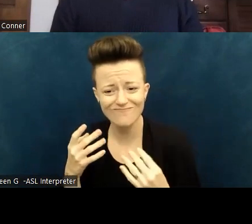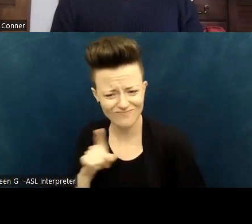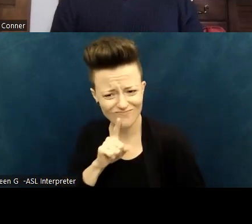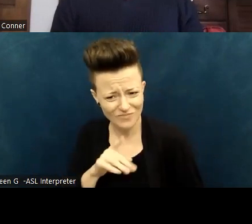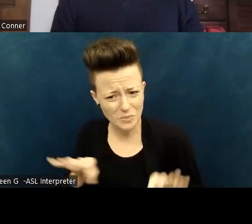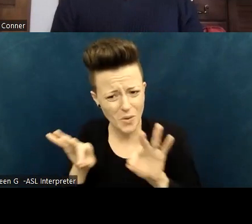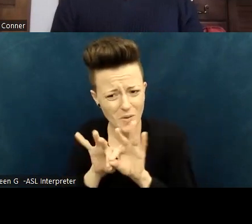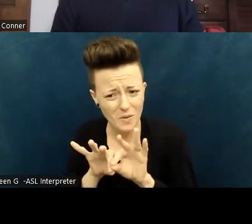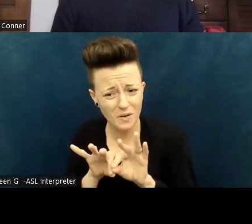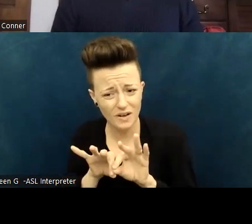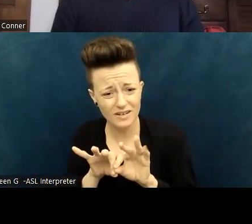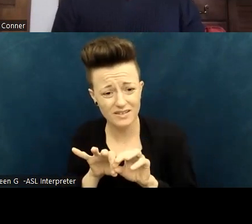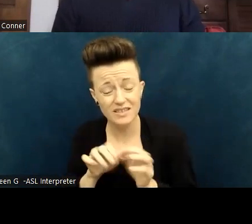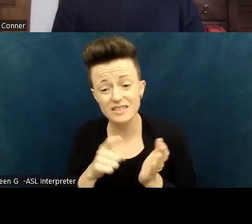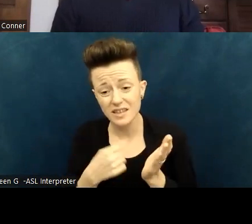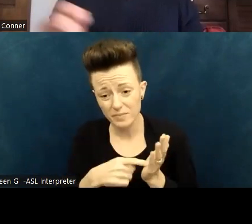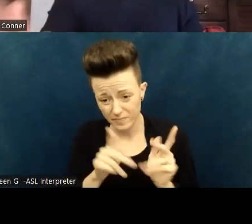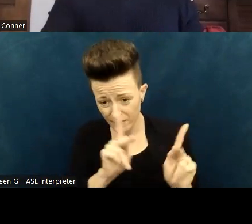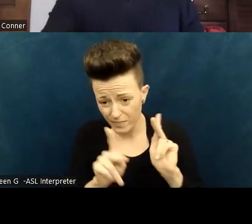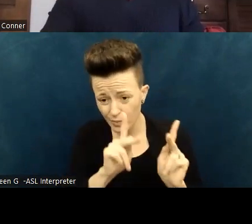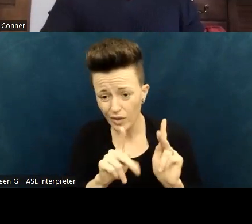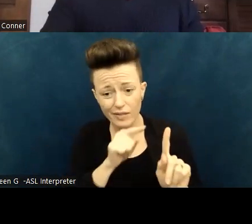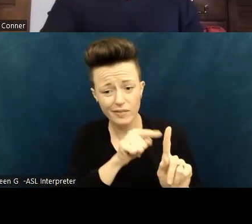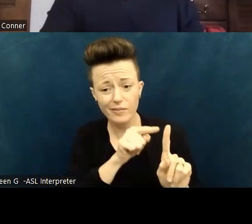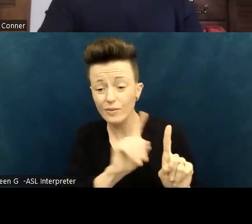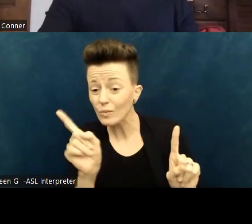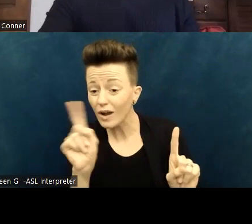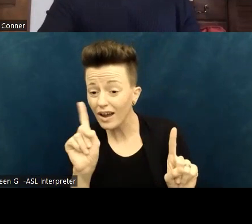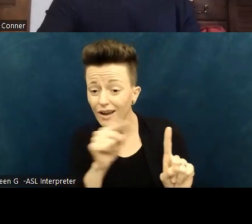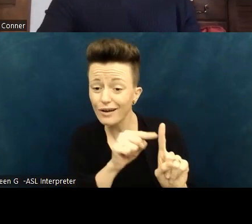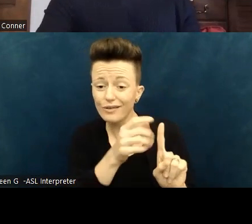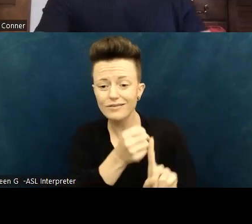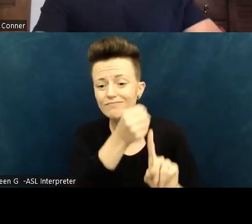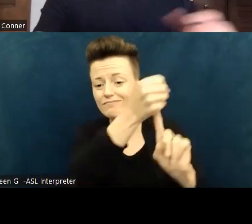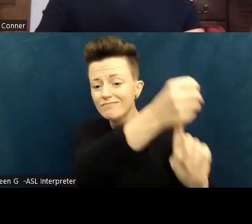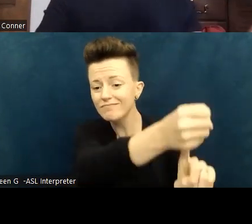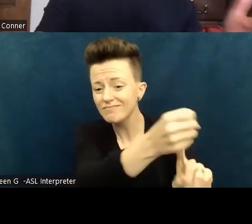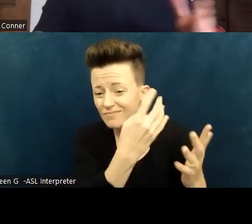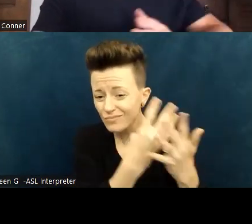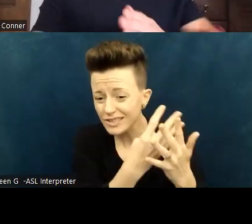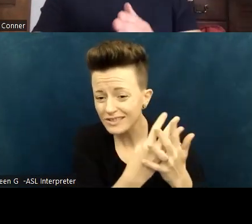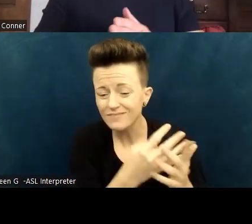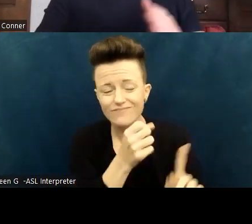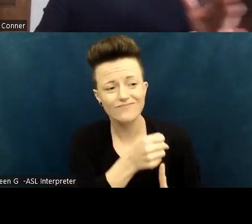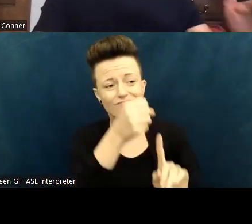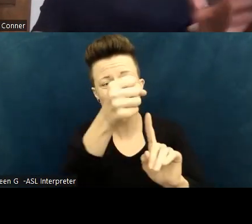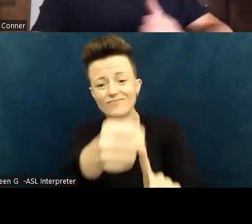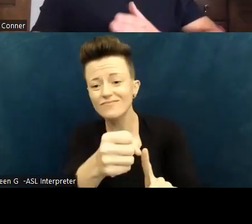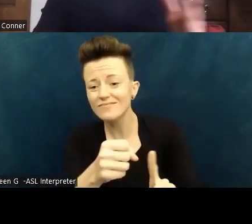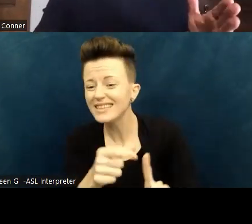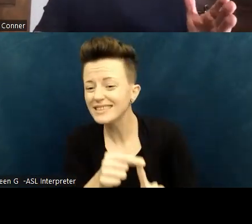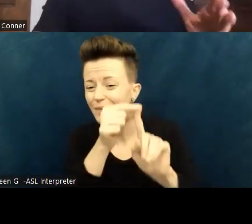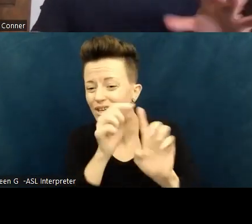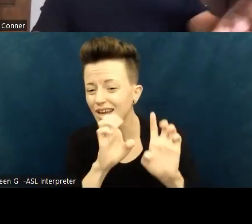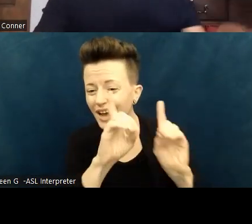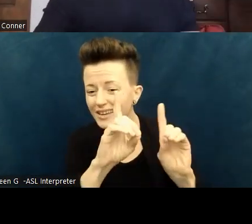prisons, extended care facilities, or special ed classrooms. So one problem with our hospitality,